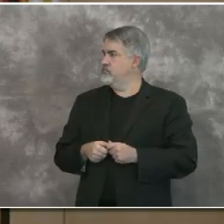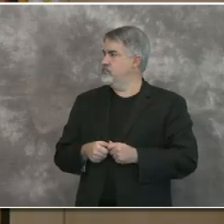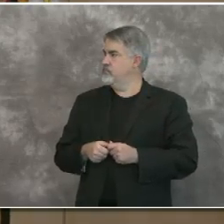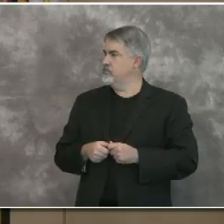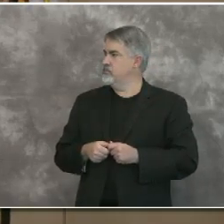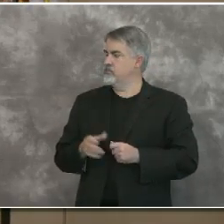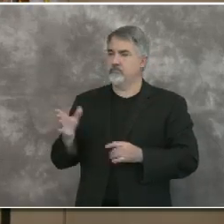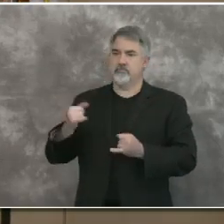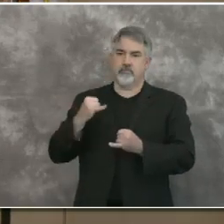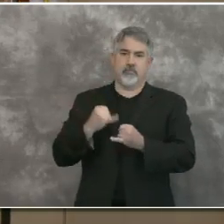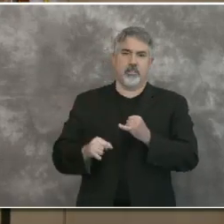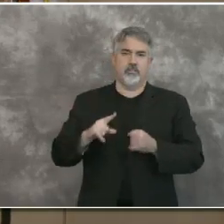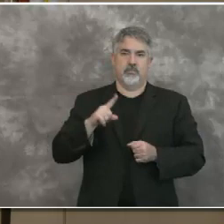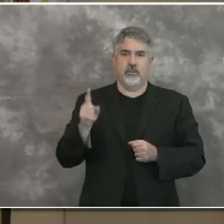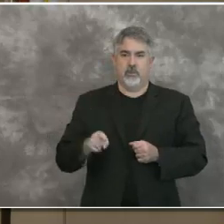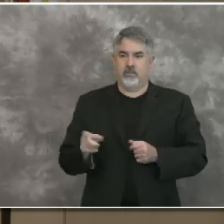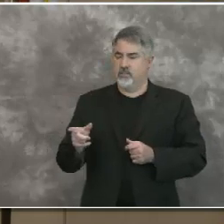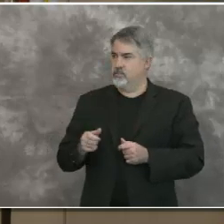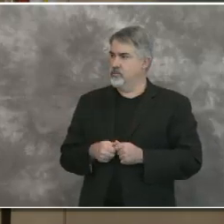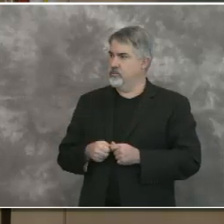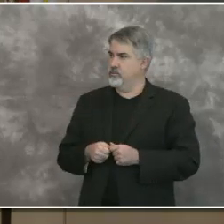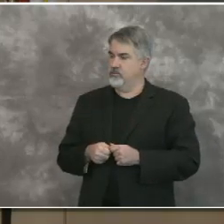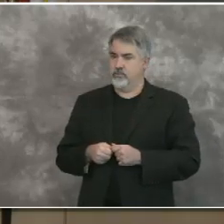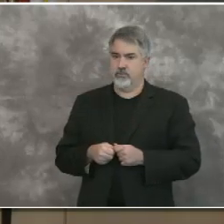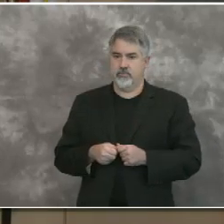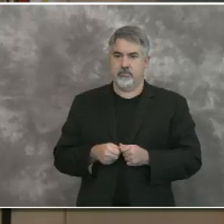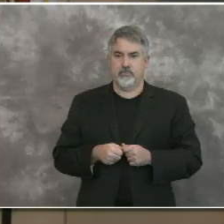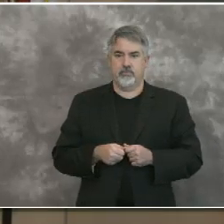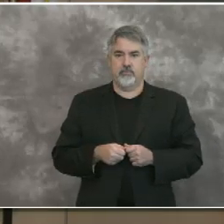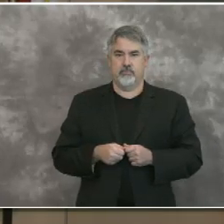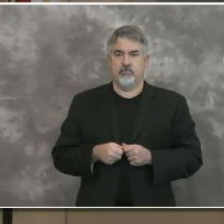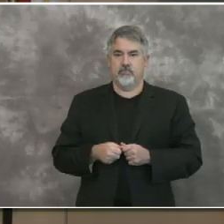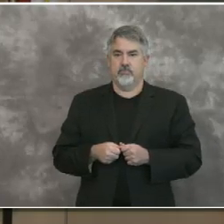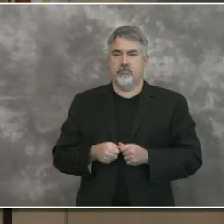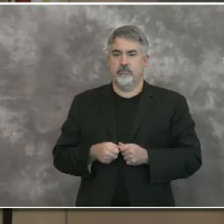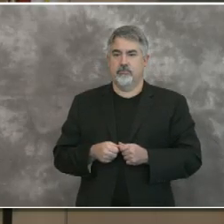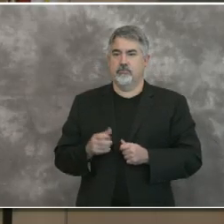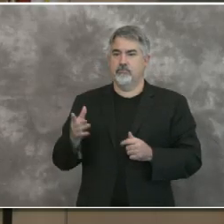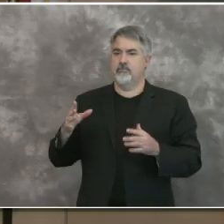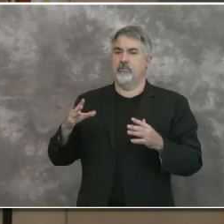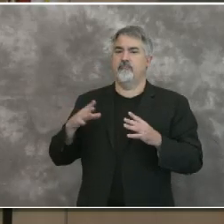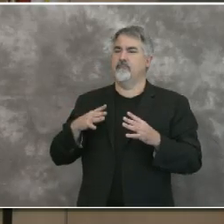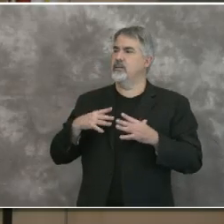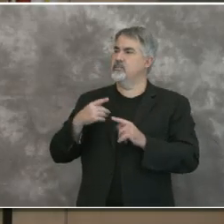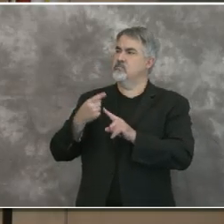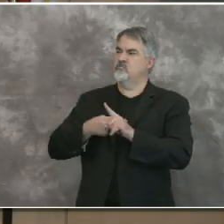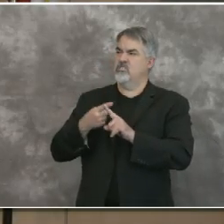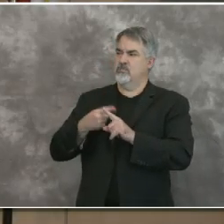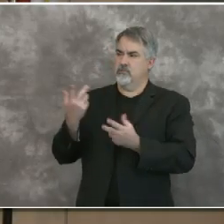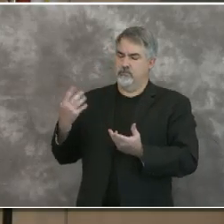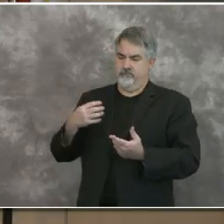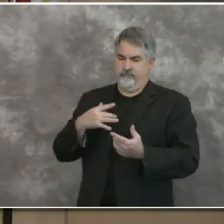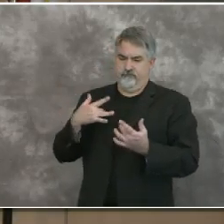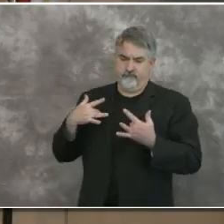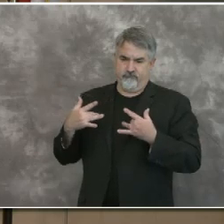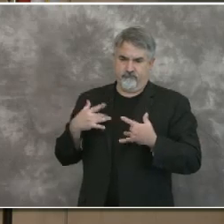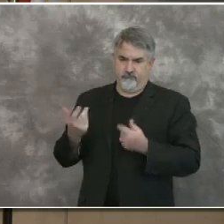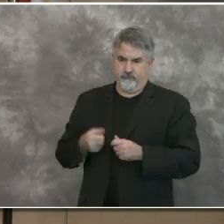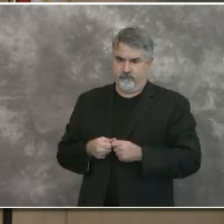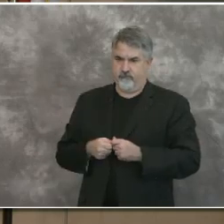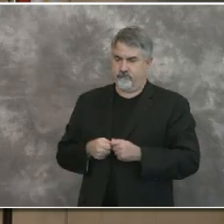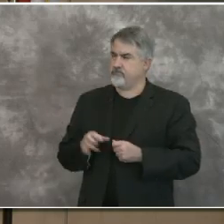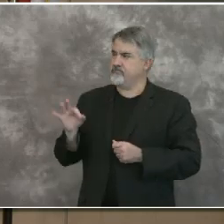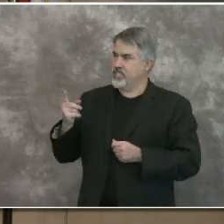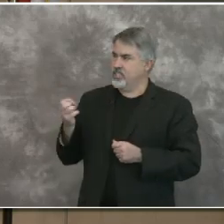This last question we have is dealing with vacation rentals, and Supervisor Fletcher is going to respond. Yes, this is